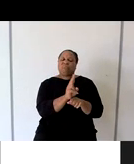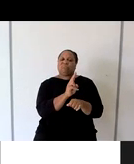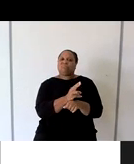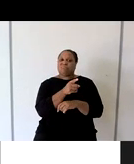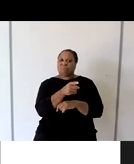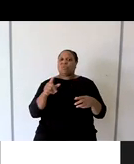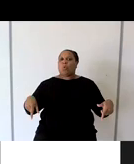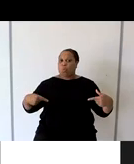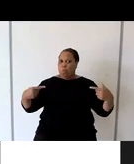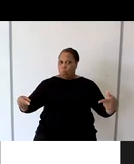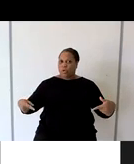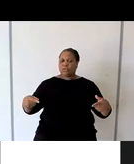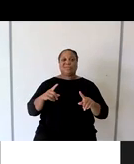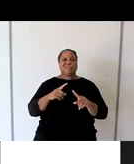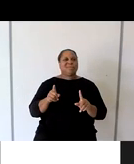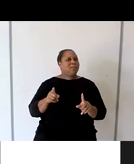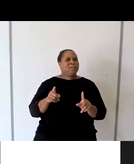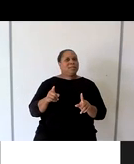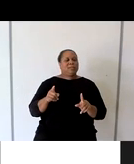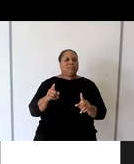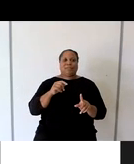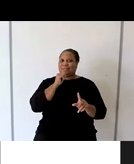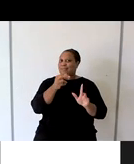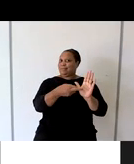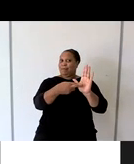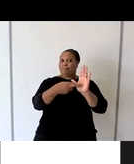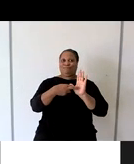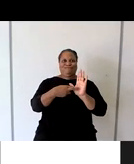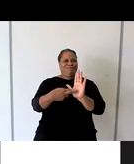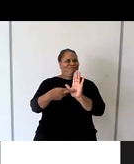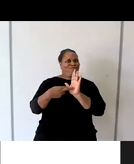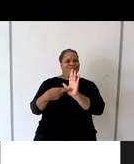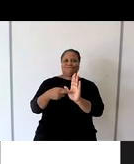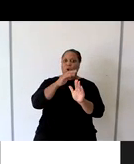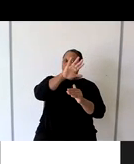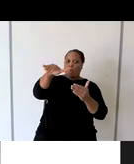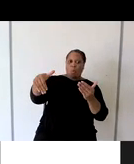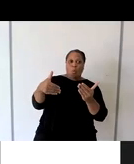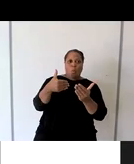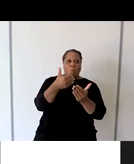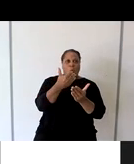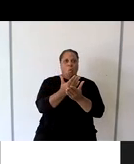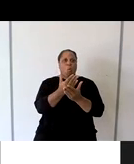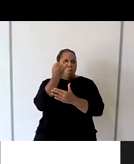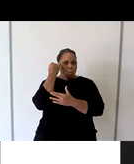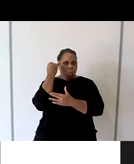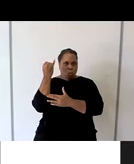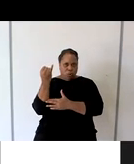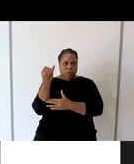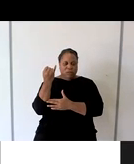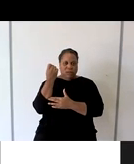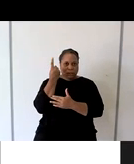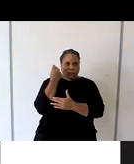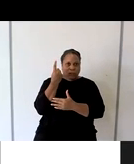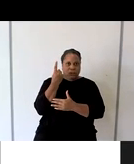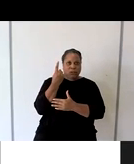of wheelchair, but it definitely does not represent the entire spectrum of the different